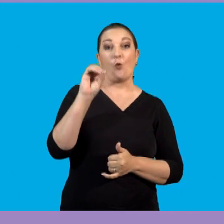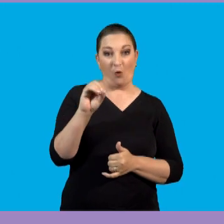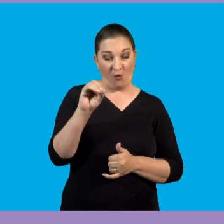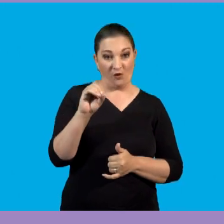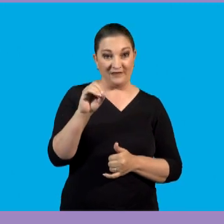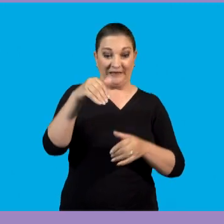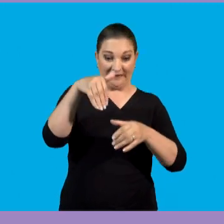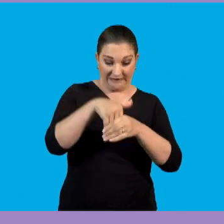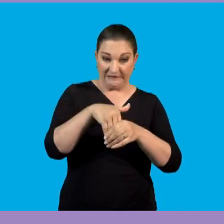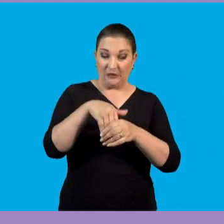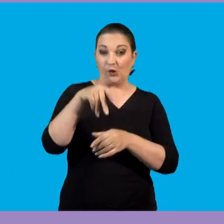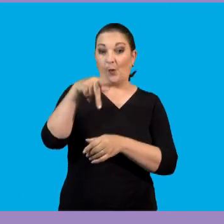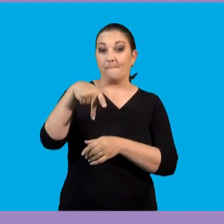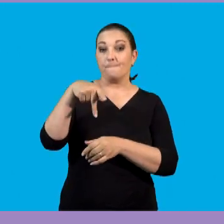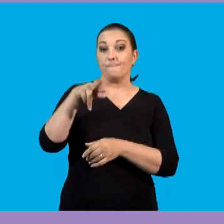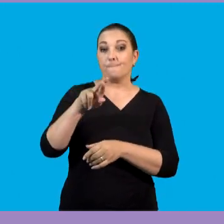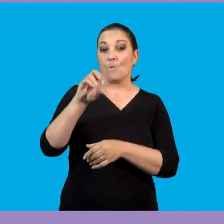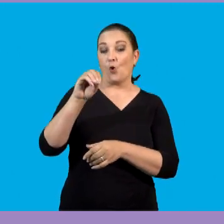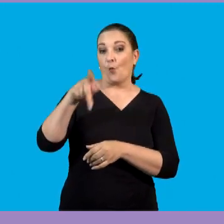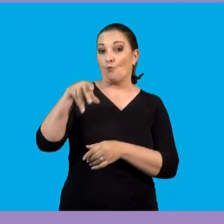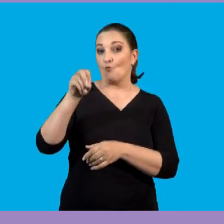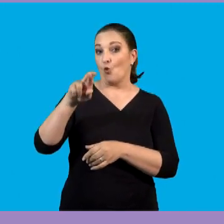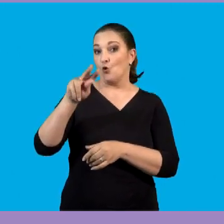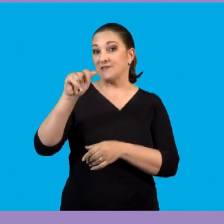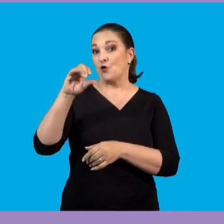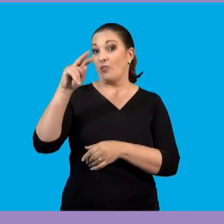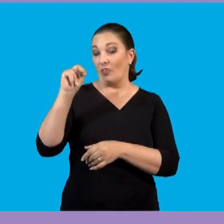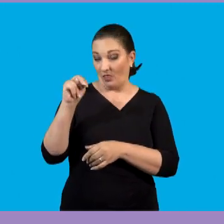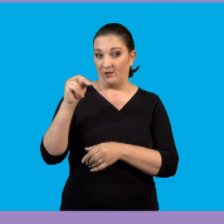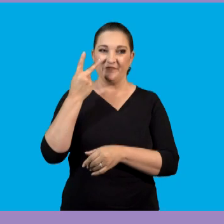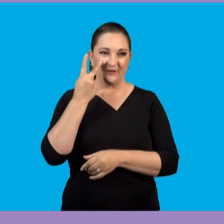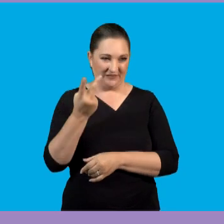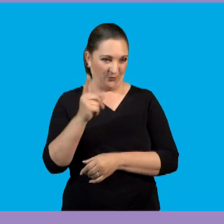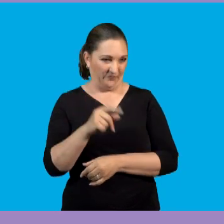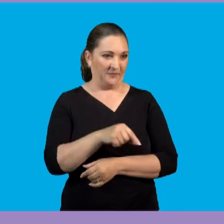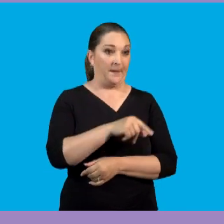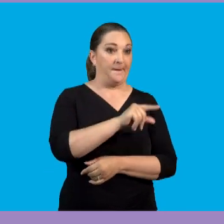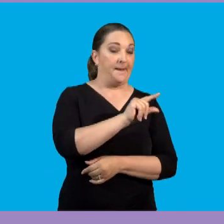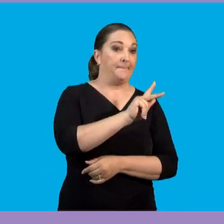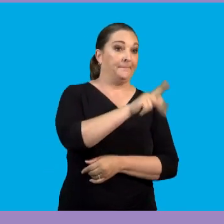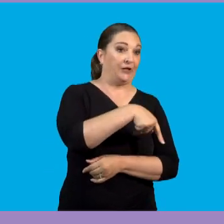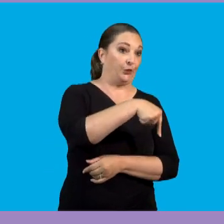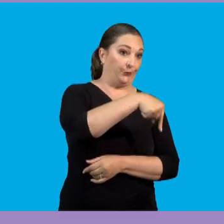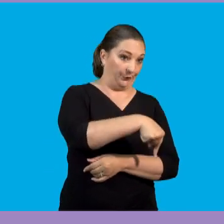of the corresponding sides are in proportion. So let us take here PQ